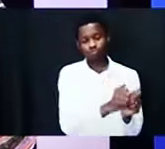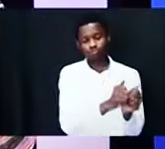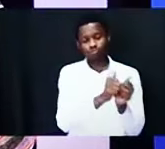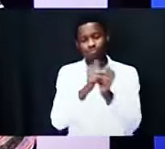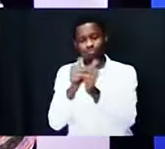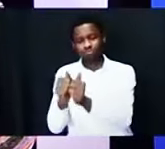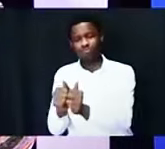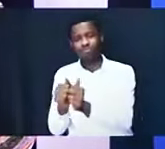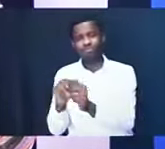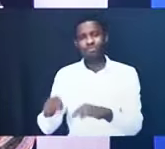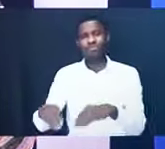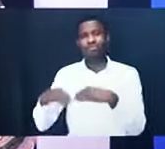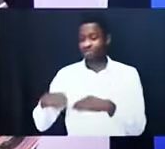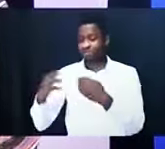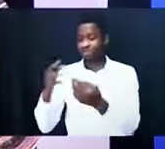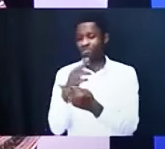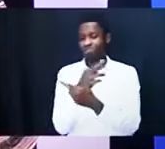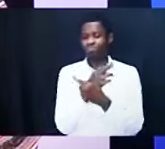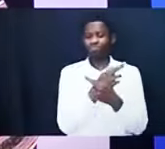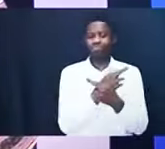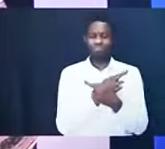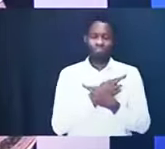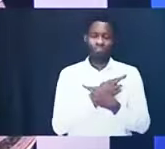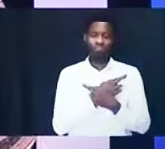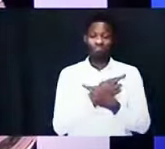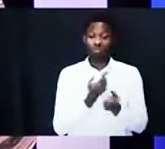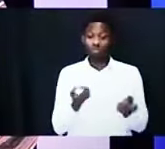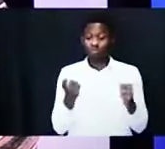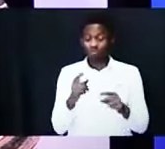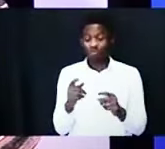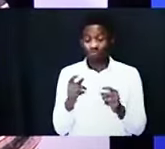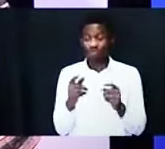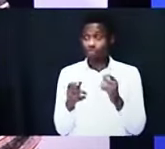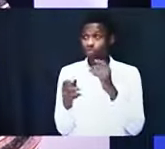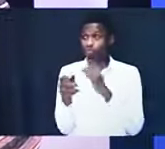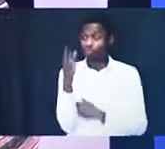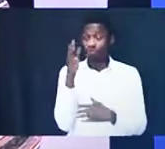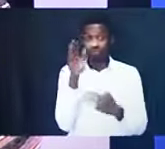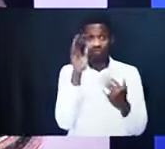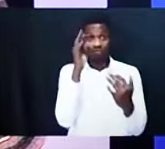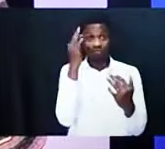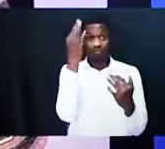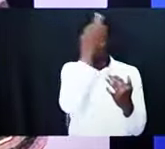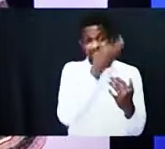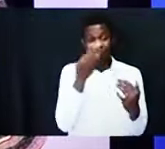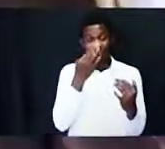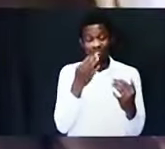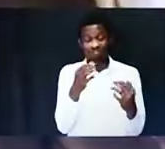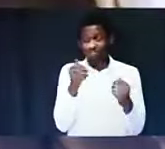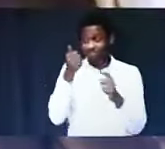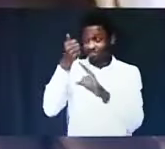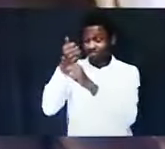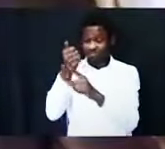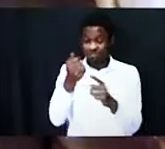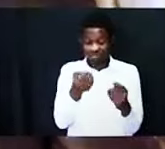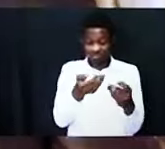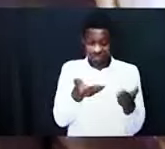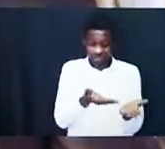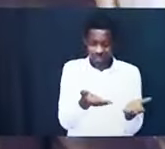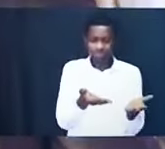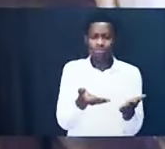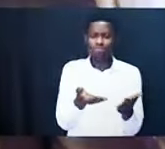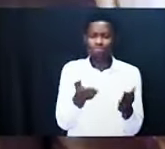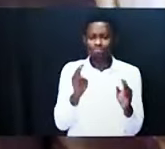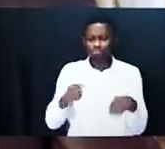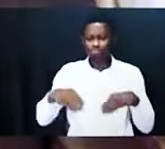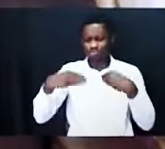will give you rest. When the presence is there, it gives us rest. So Moses knew